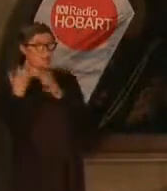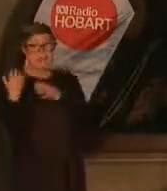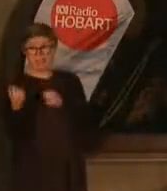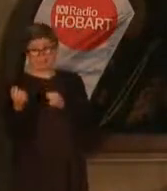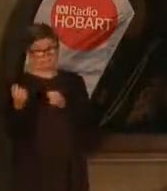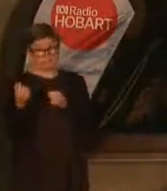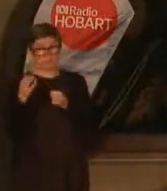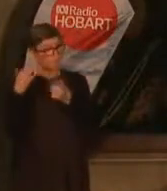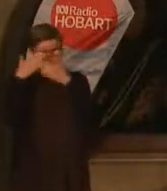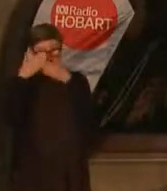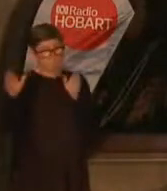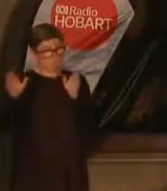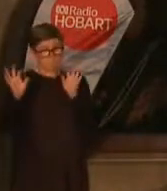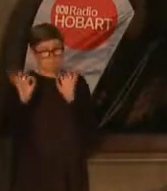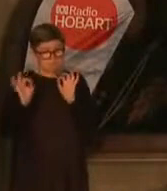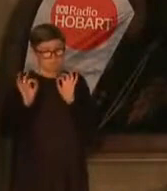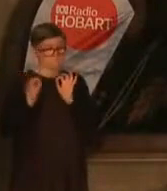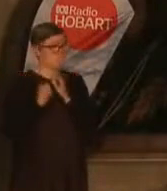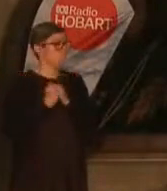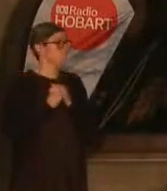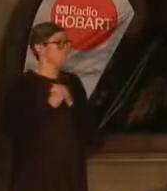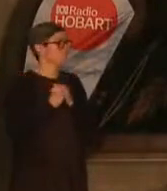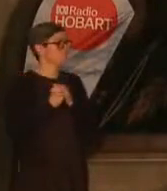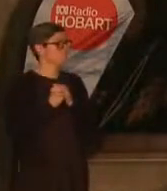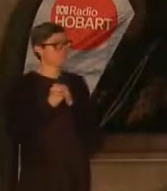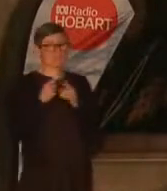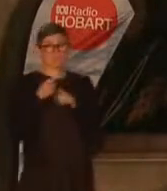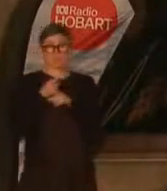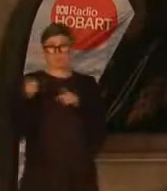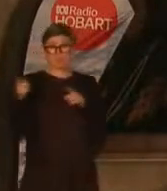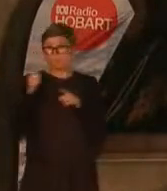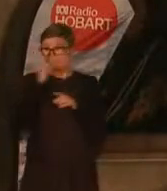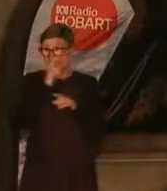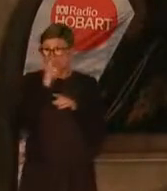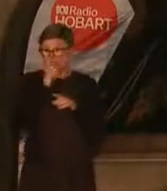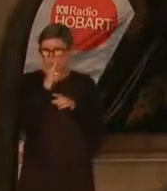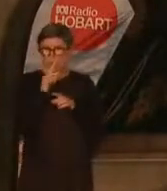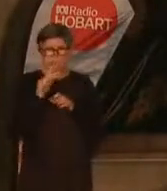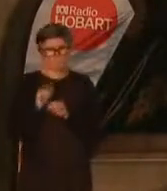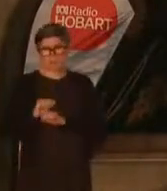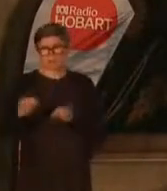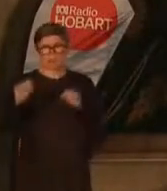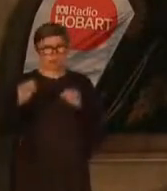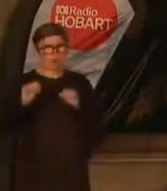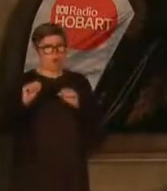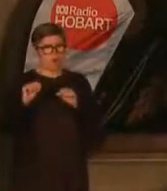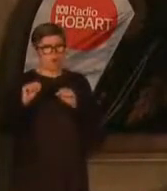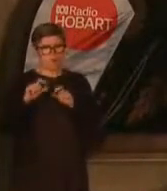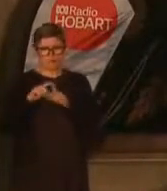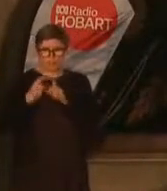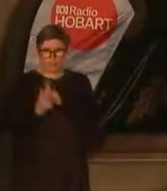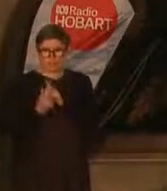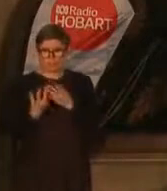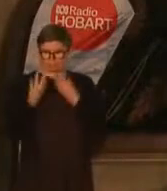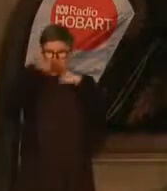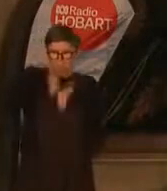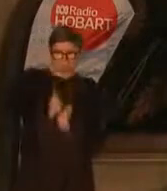Has it been... It's not created by people who are free from their own social and cultural